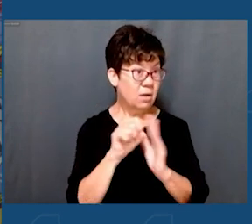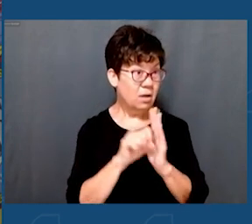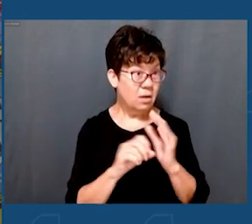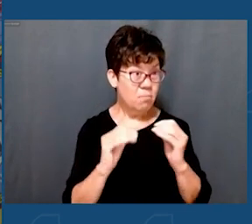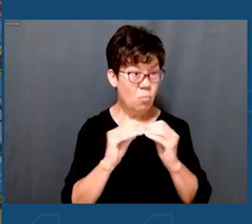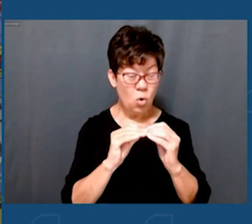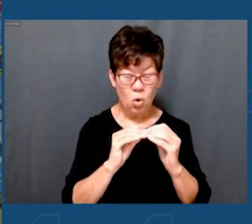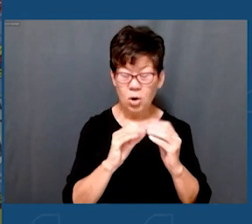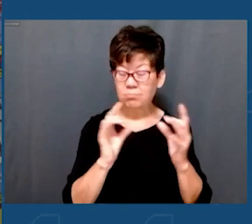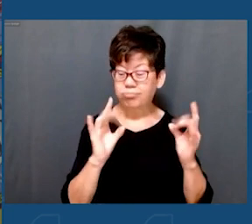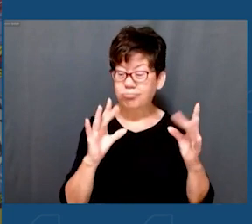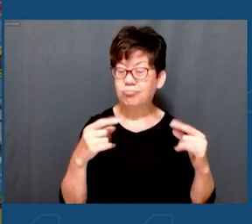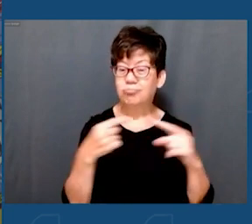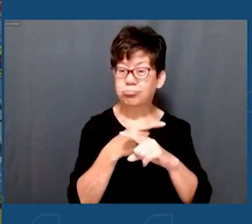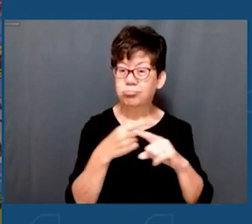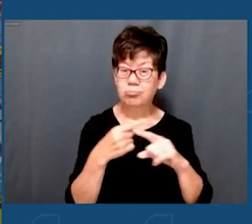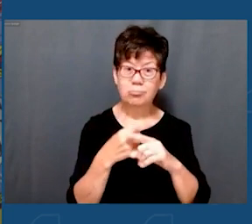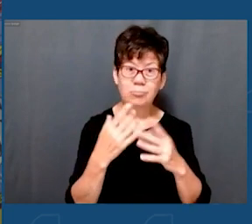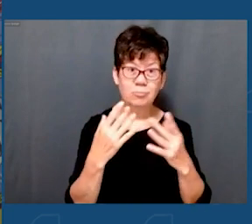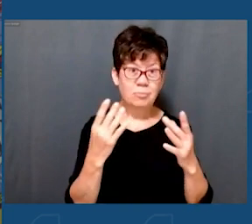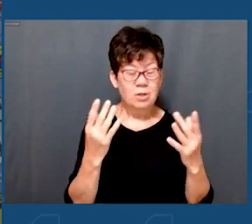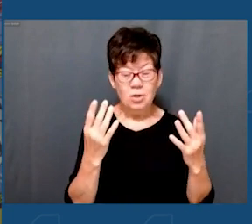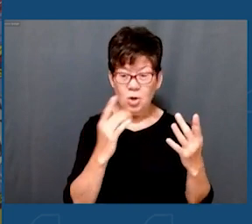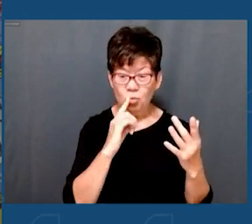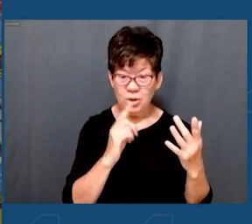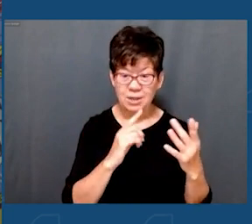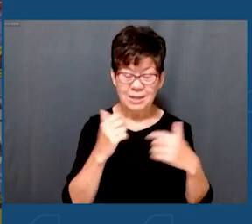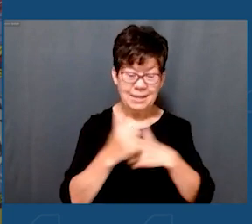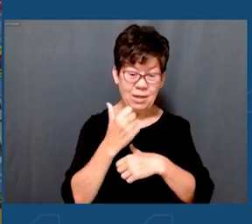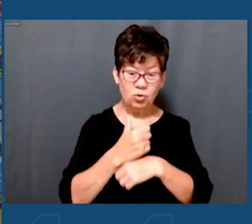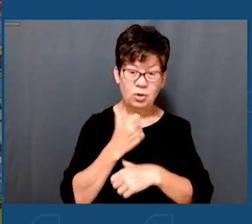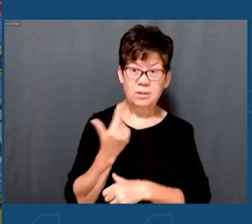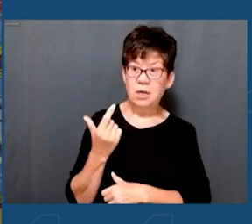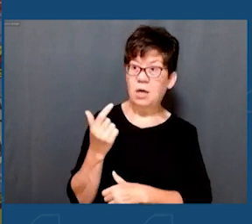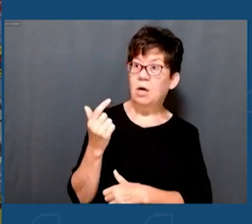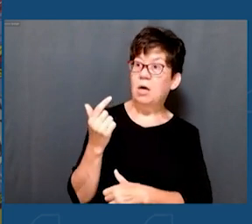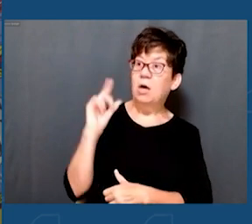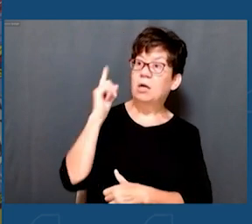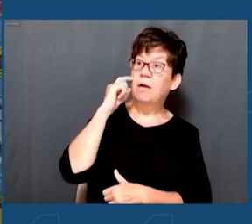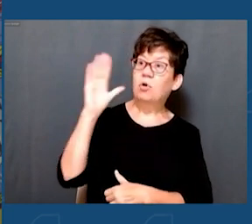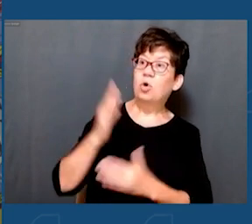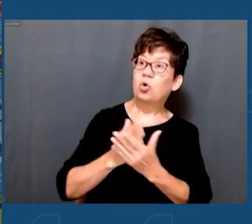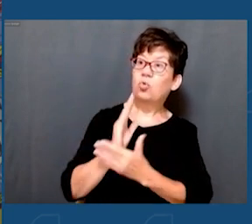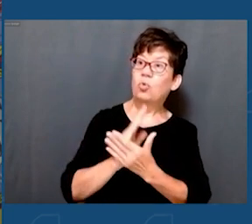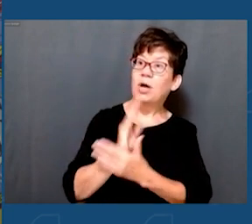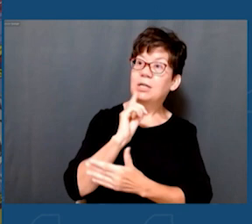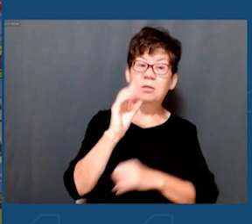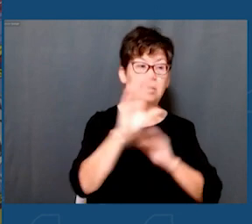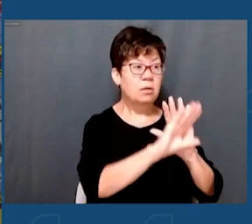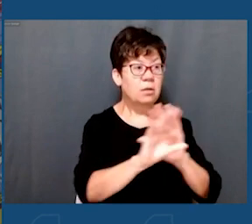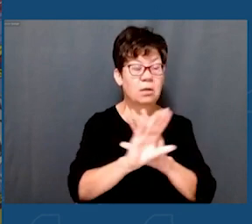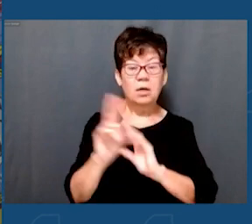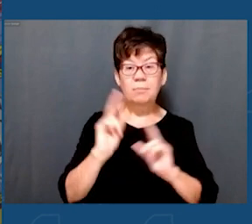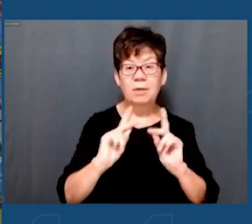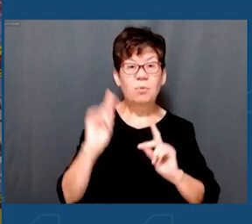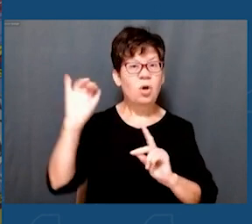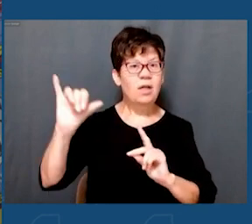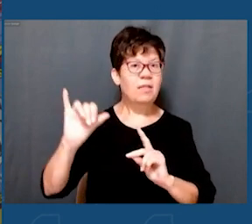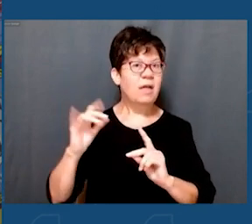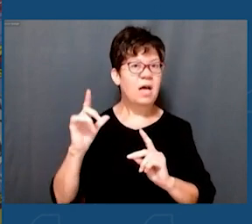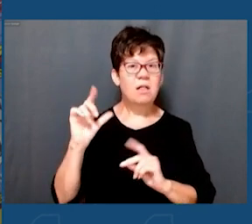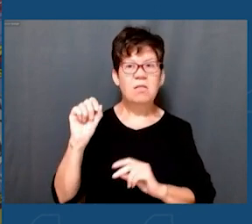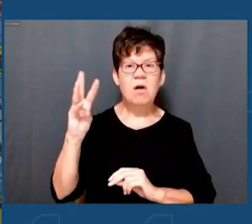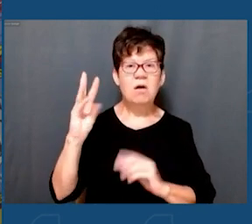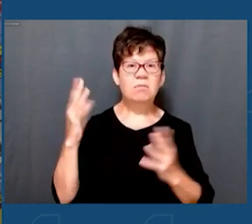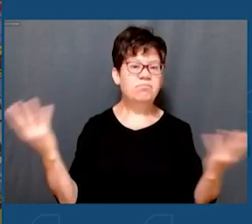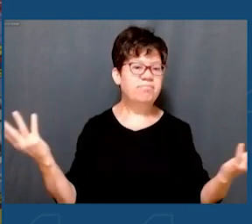away the rights of a governor to protect her people from concealed carry weapons. It was a reckless and shocking